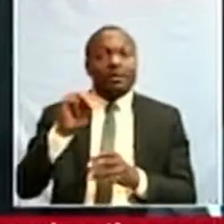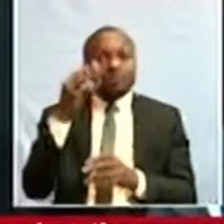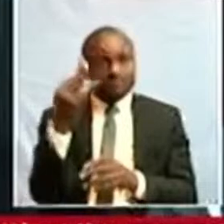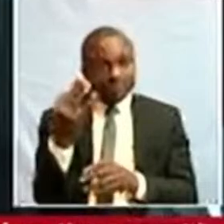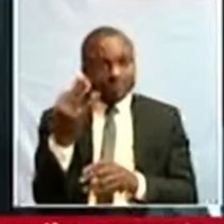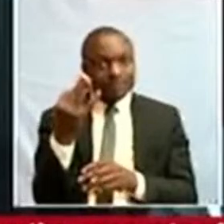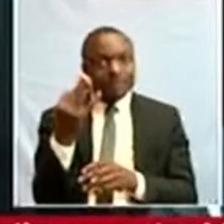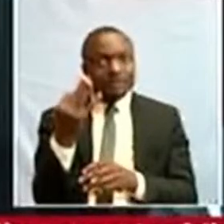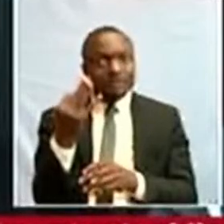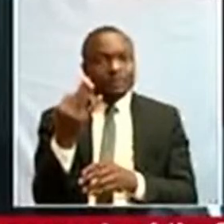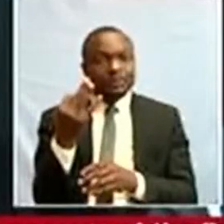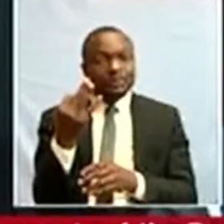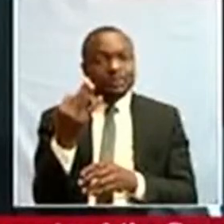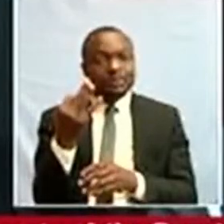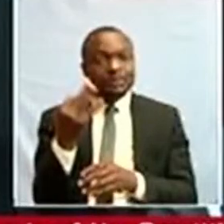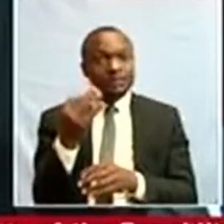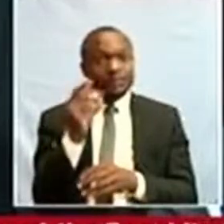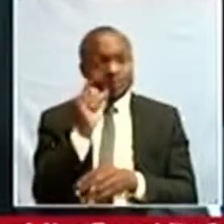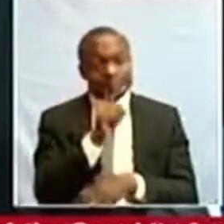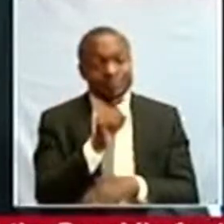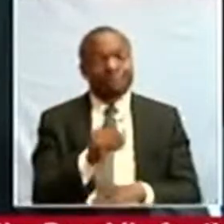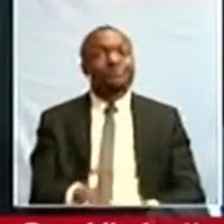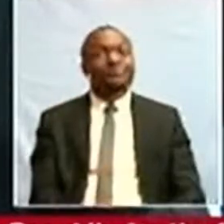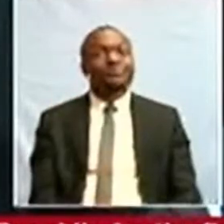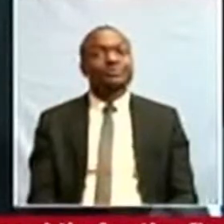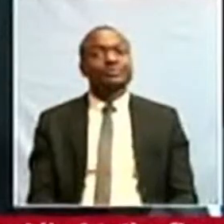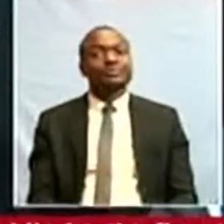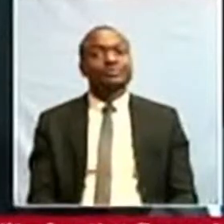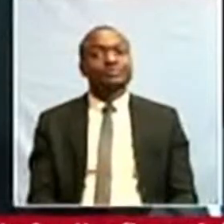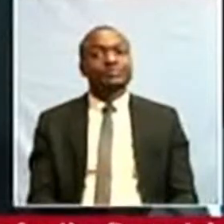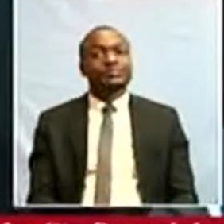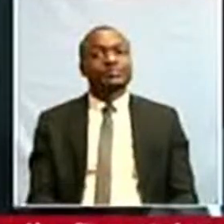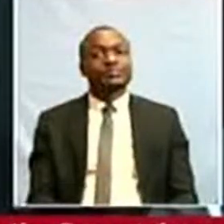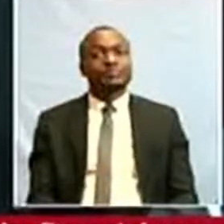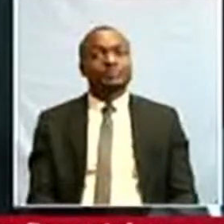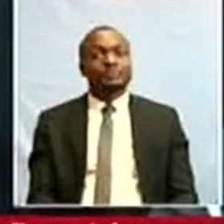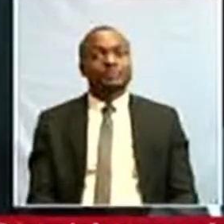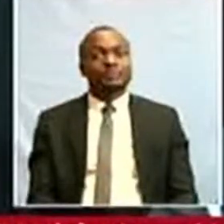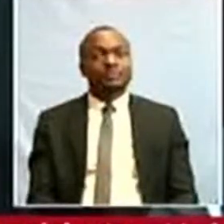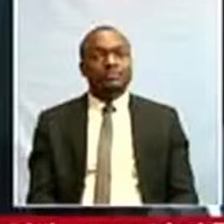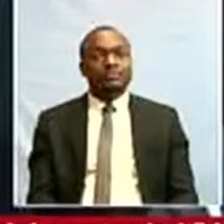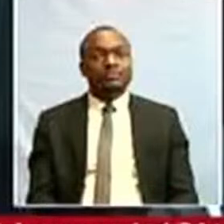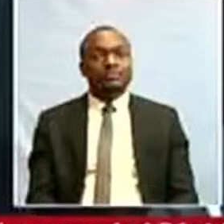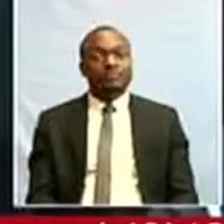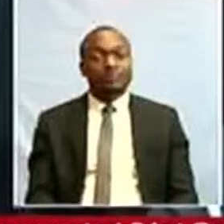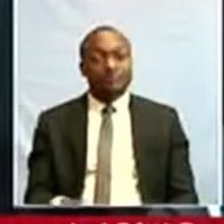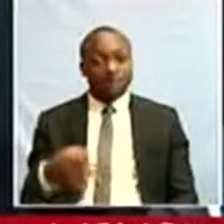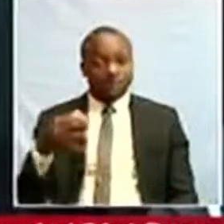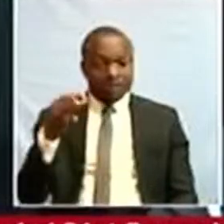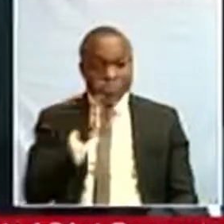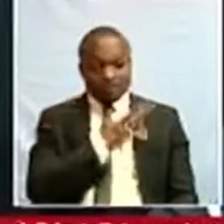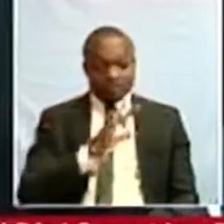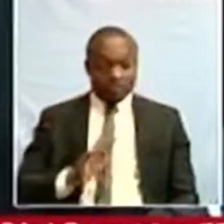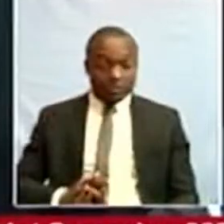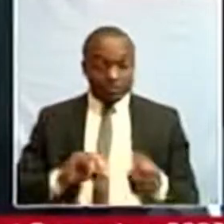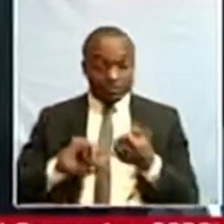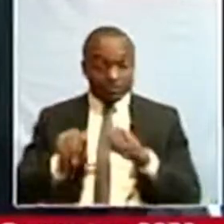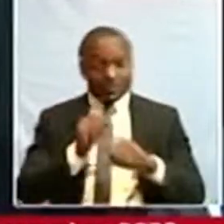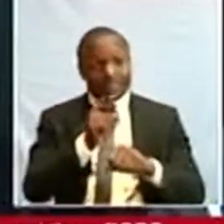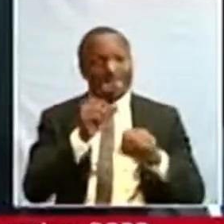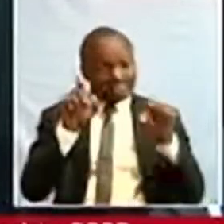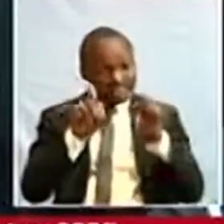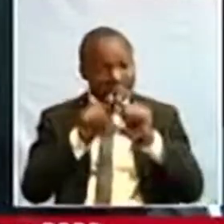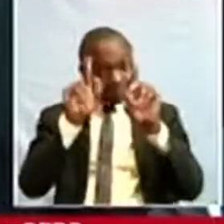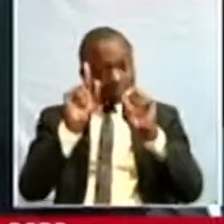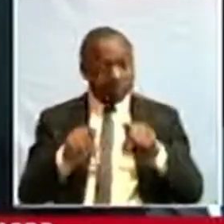is onboarding a beneficiary of food security pack, if that same person